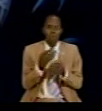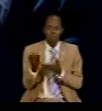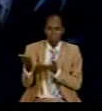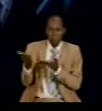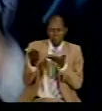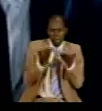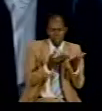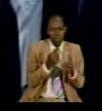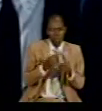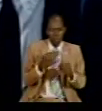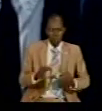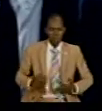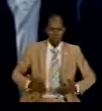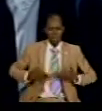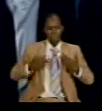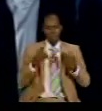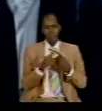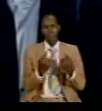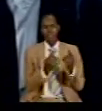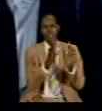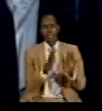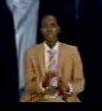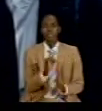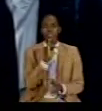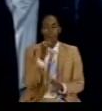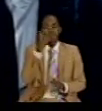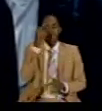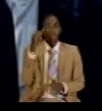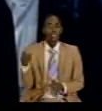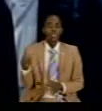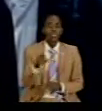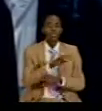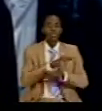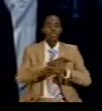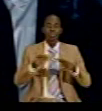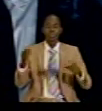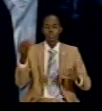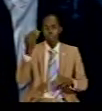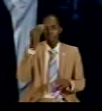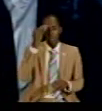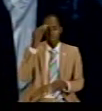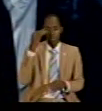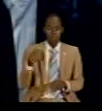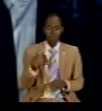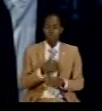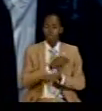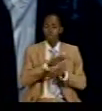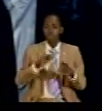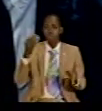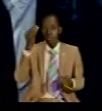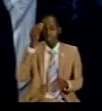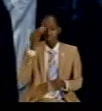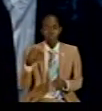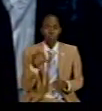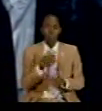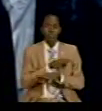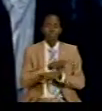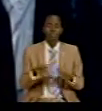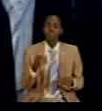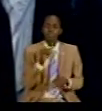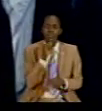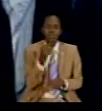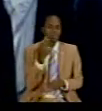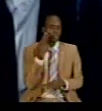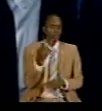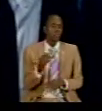of life unto them, is because they do not know, we do not know, we do not sense, we